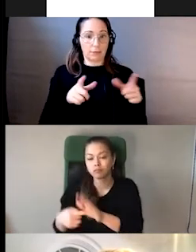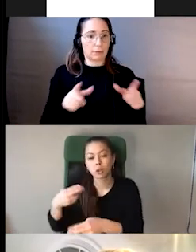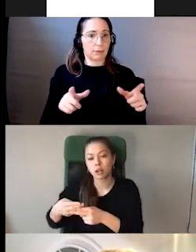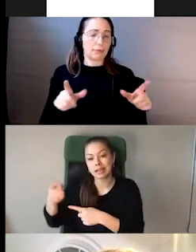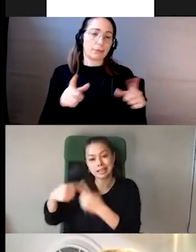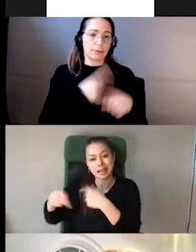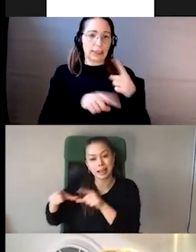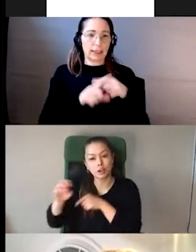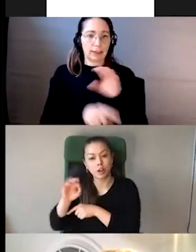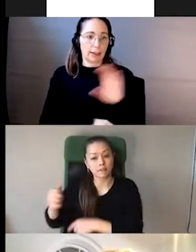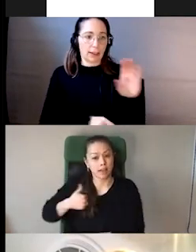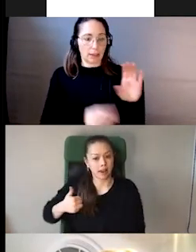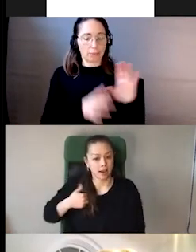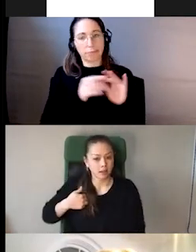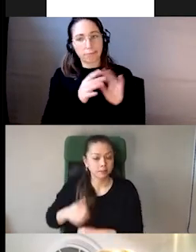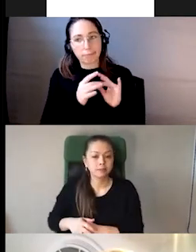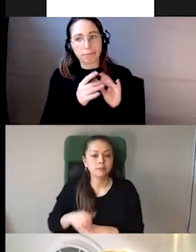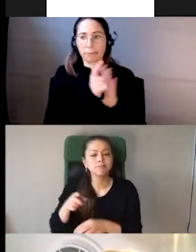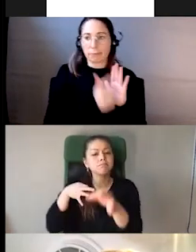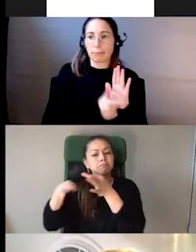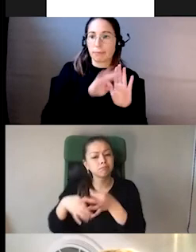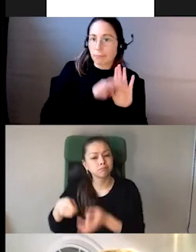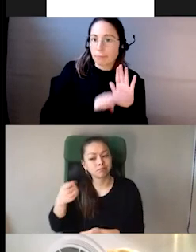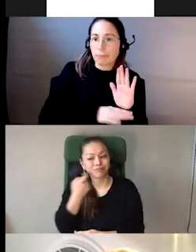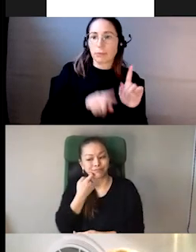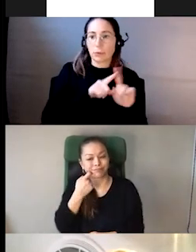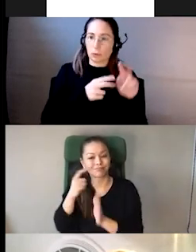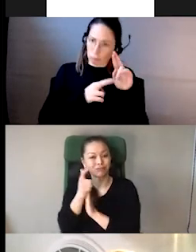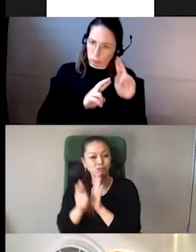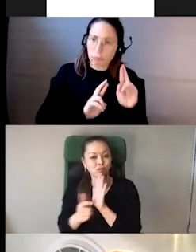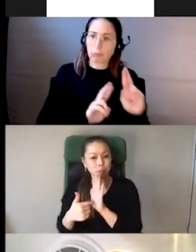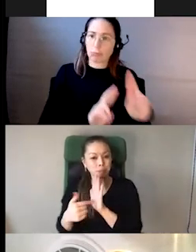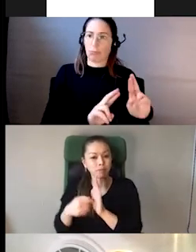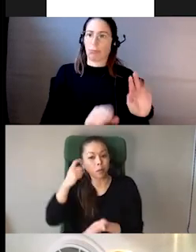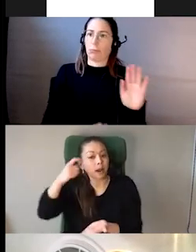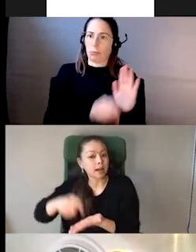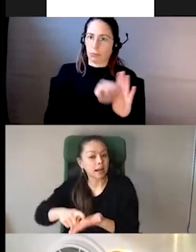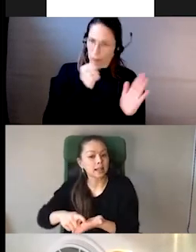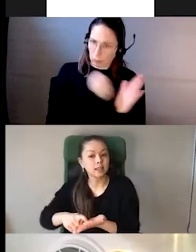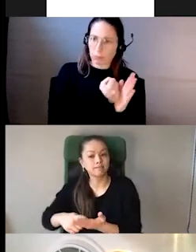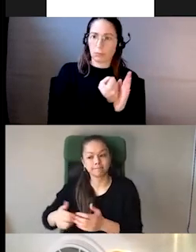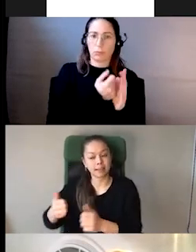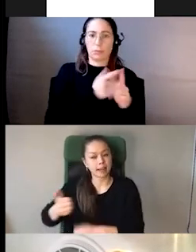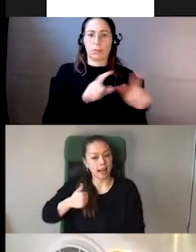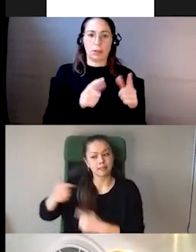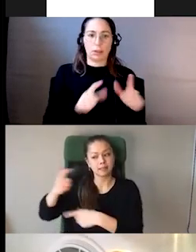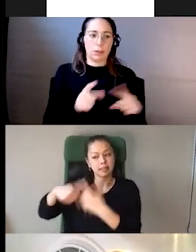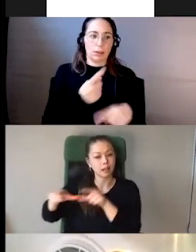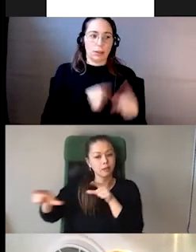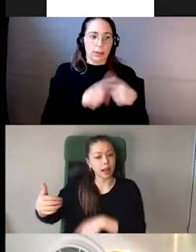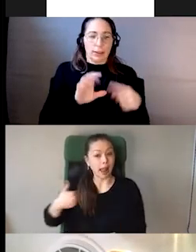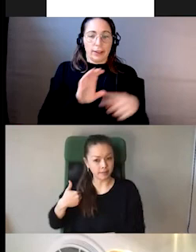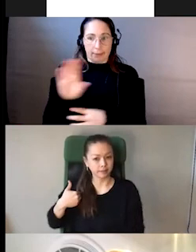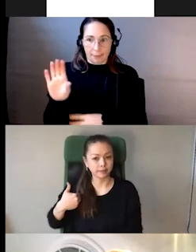recent legislation recognizing the status of Canada's sign languages. So you can see the Accessible Canada